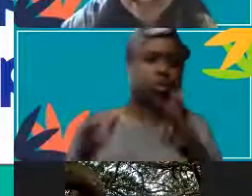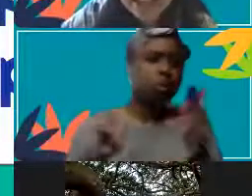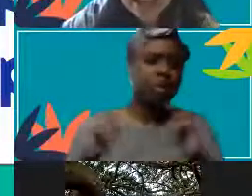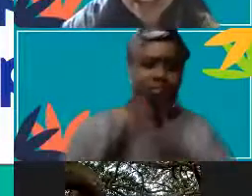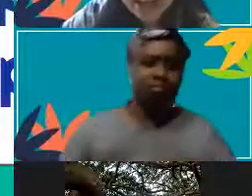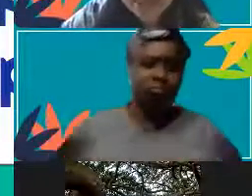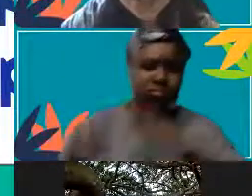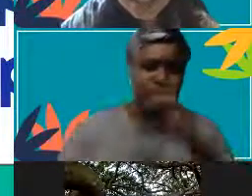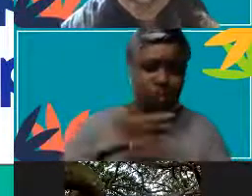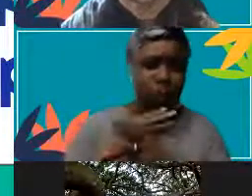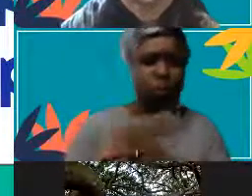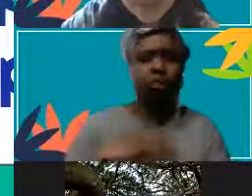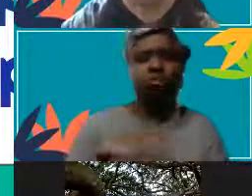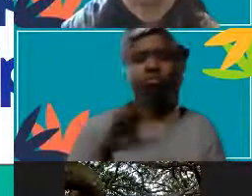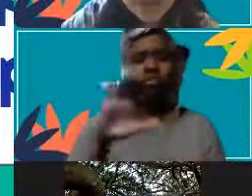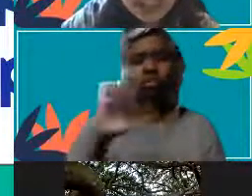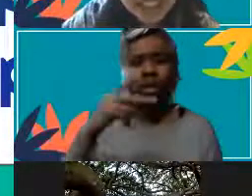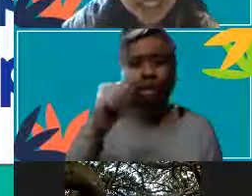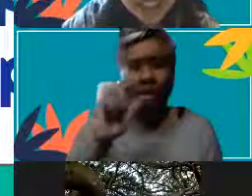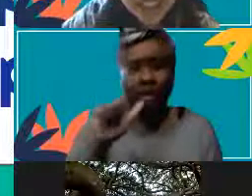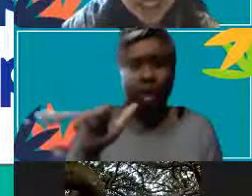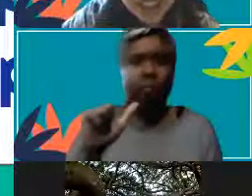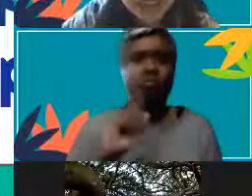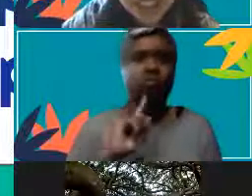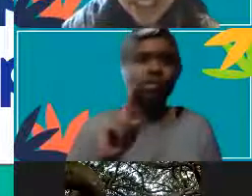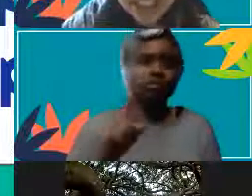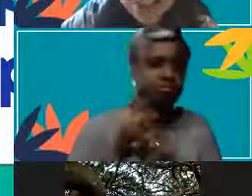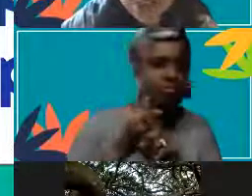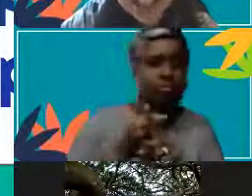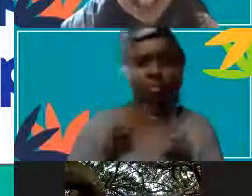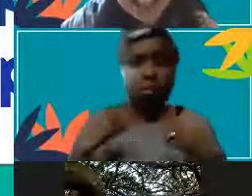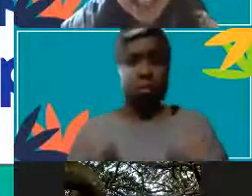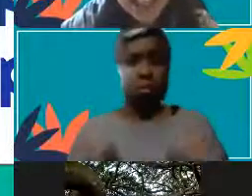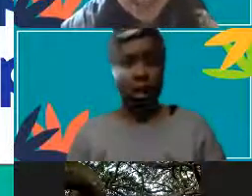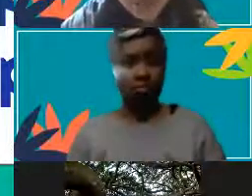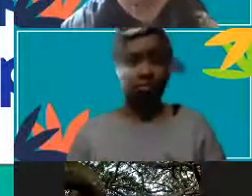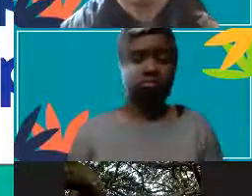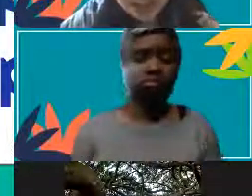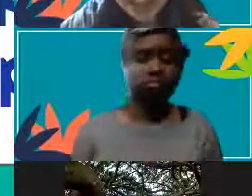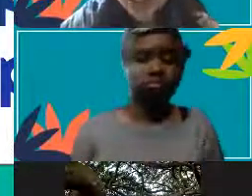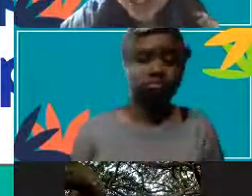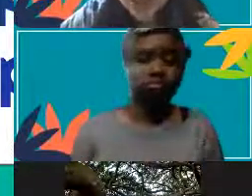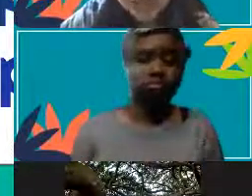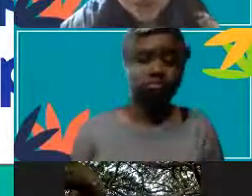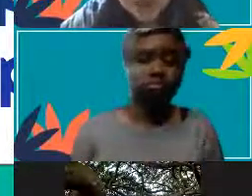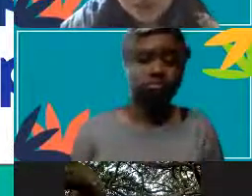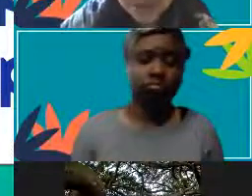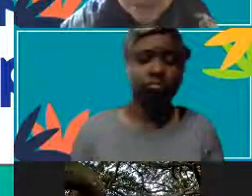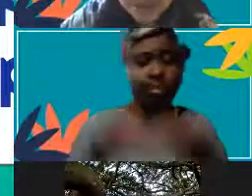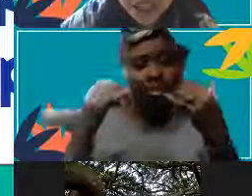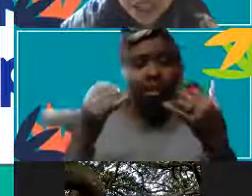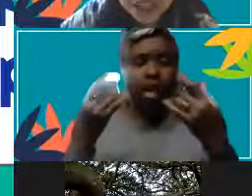has staked a claim to our bodies, and that they should exist in the world in order to exploit